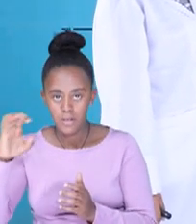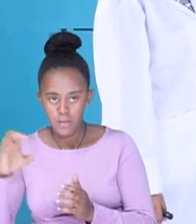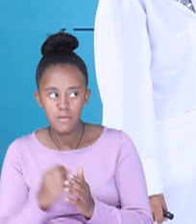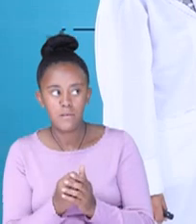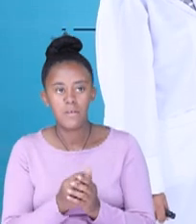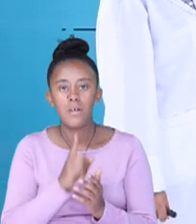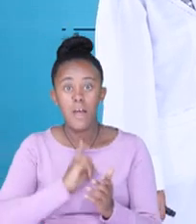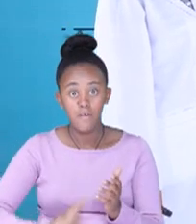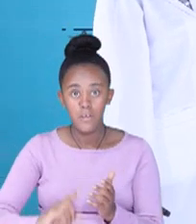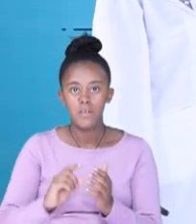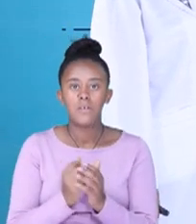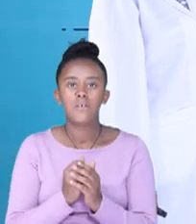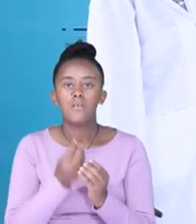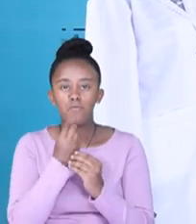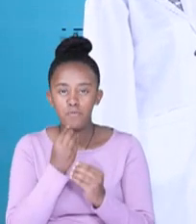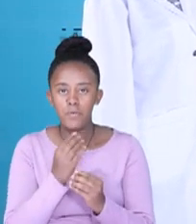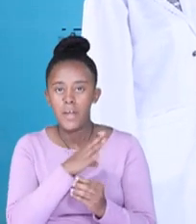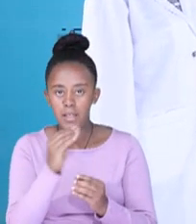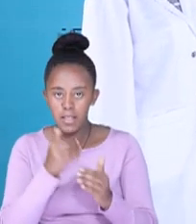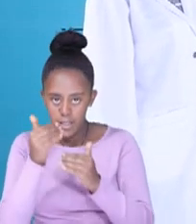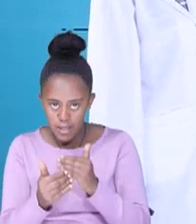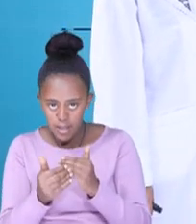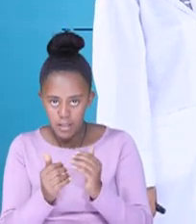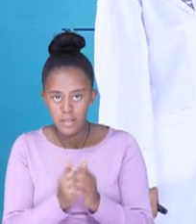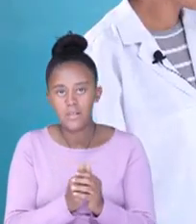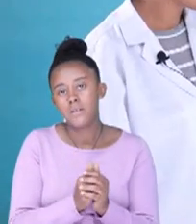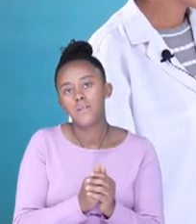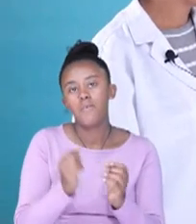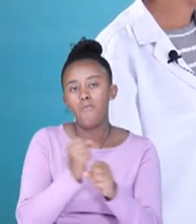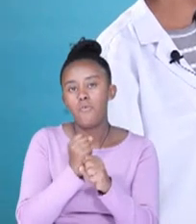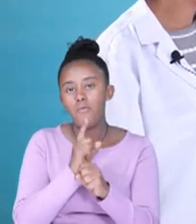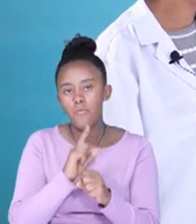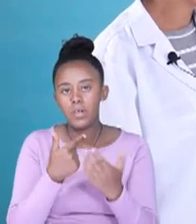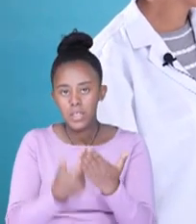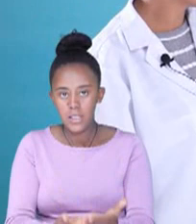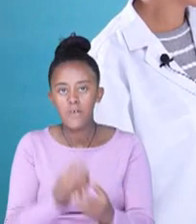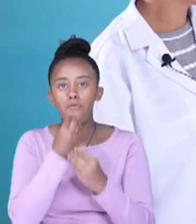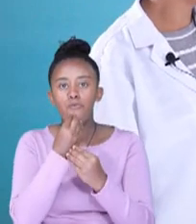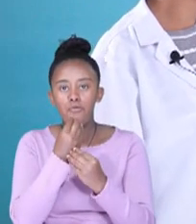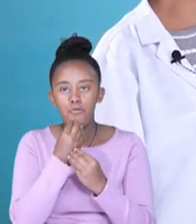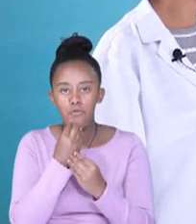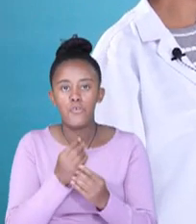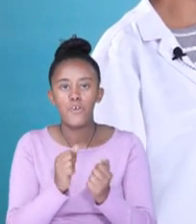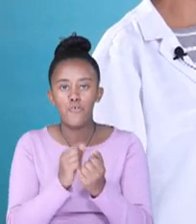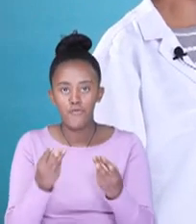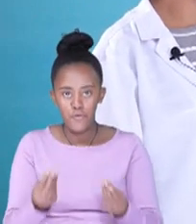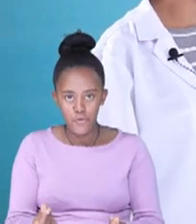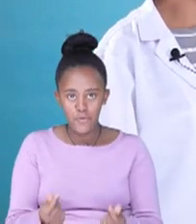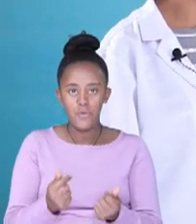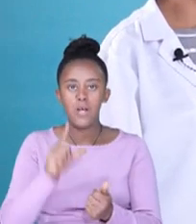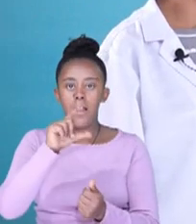is engulfed by the cell, and then food vacuole will be formed. This food vacuole will fuse